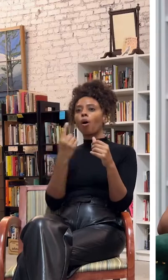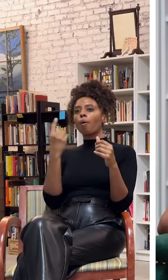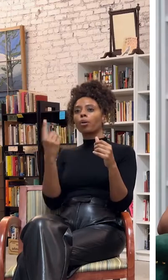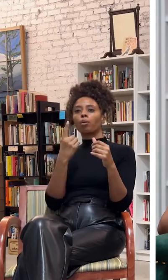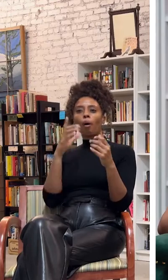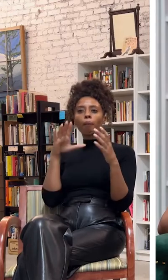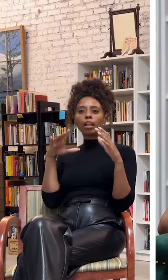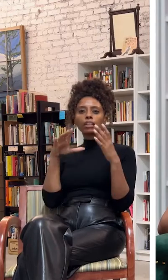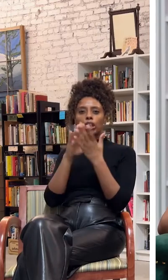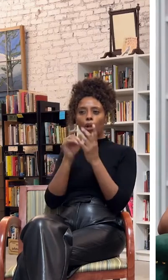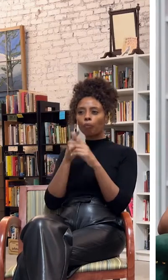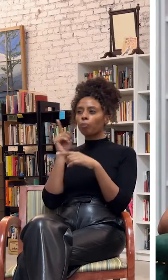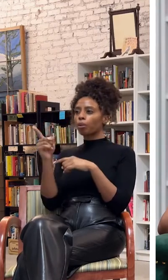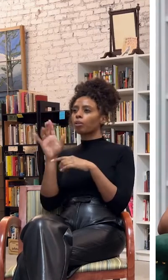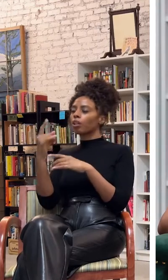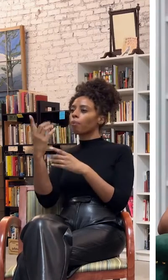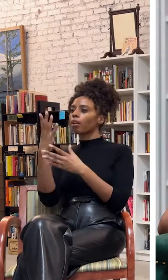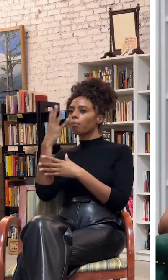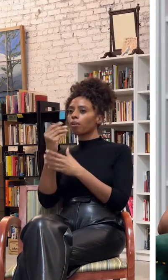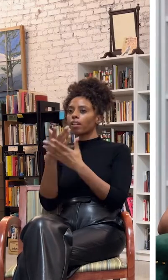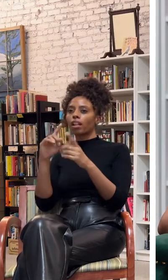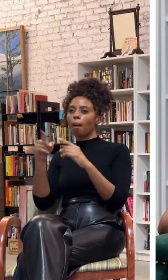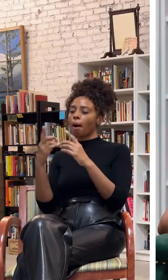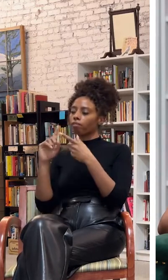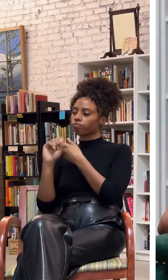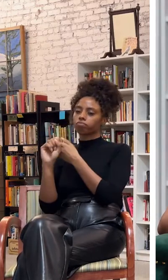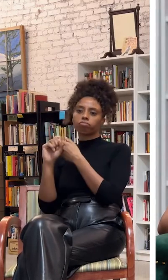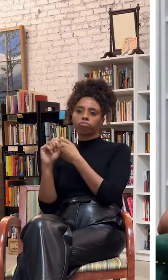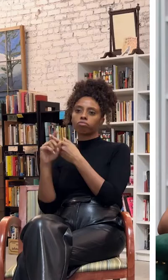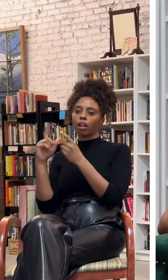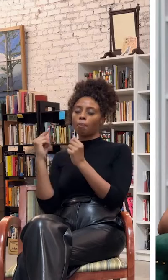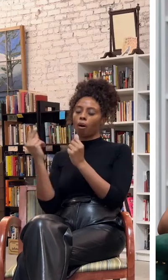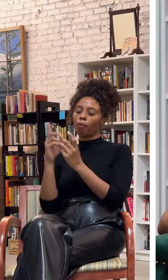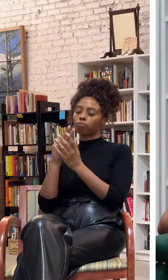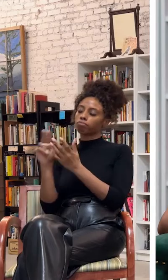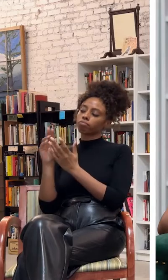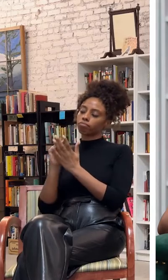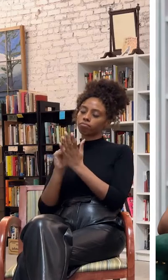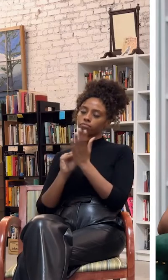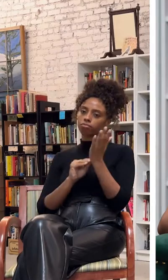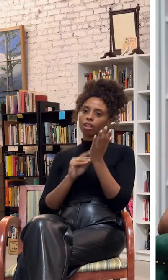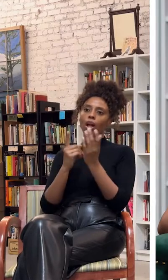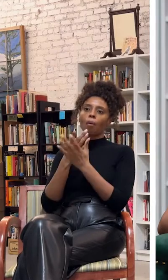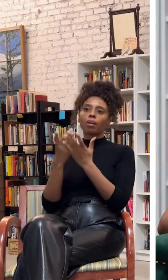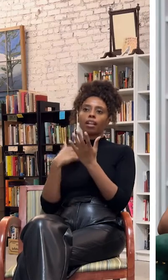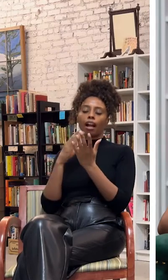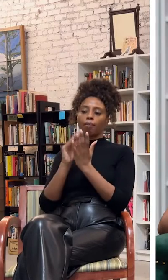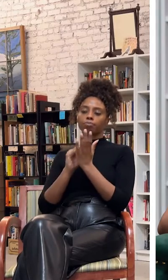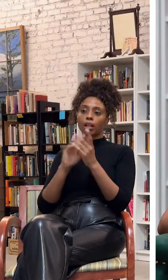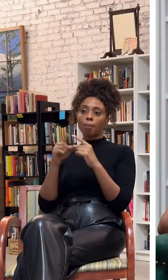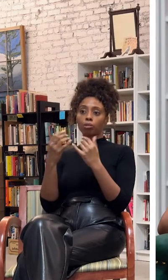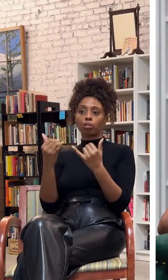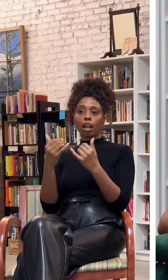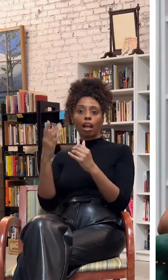always learning from you. Like, that's one of the beautiful things about this friendship, right? I'm always taking notes. And the thing that I took a note about today, and I